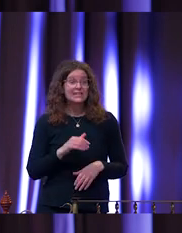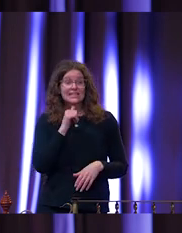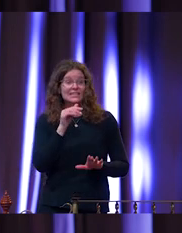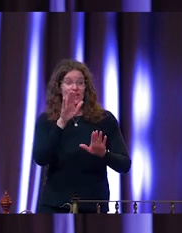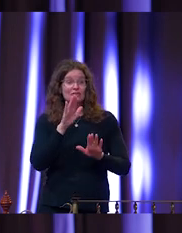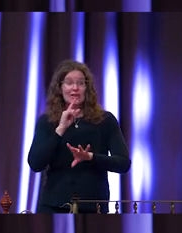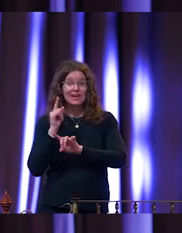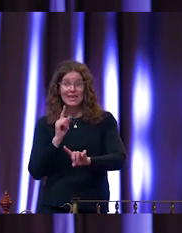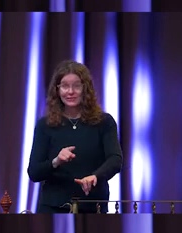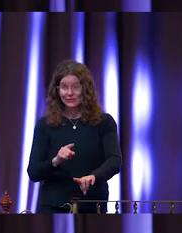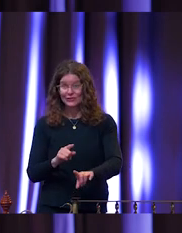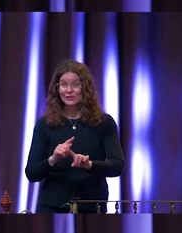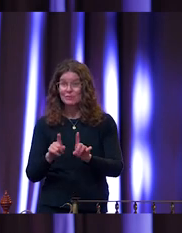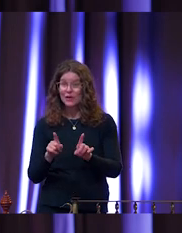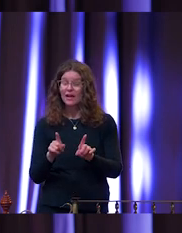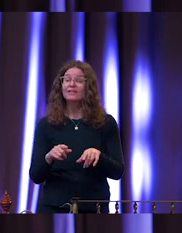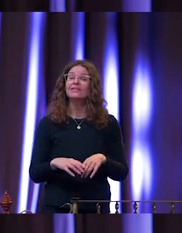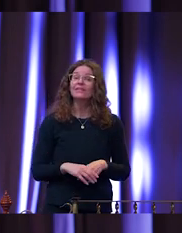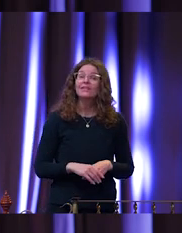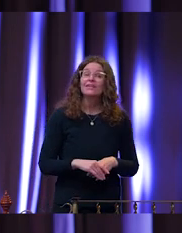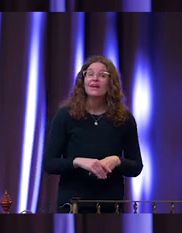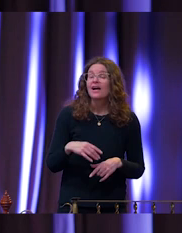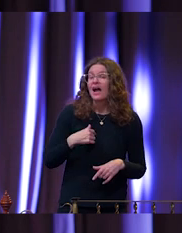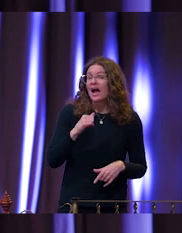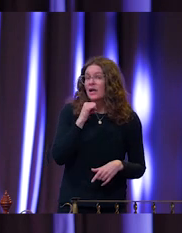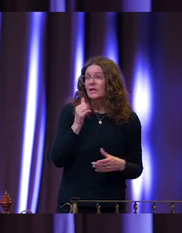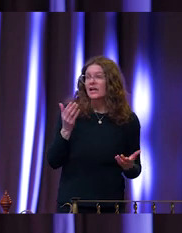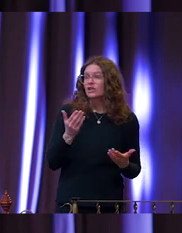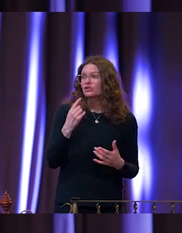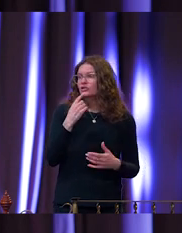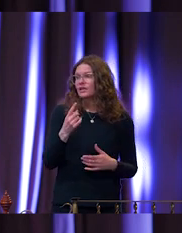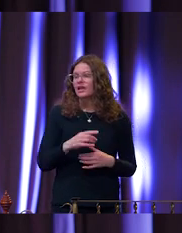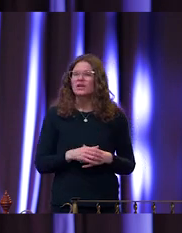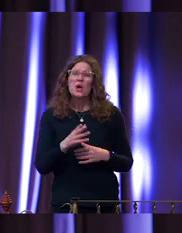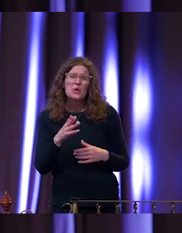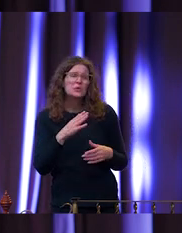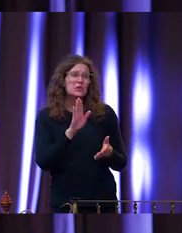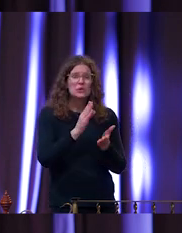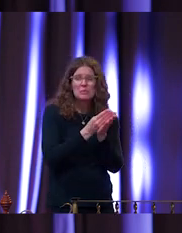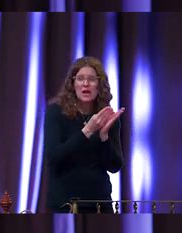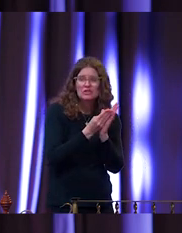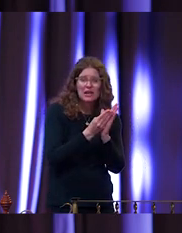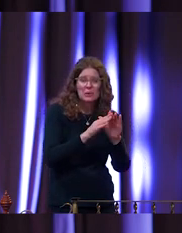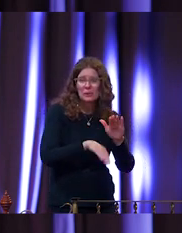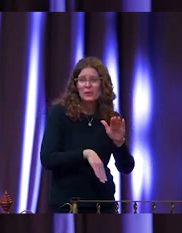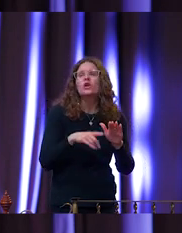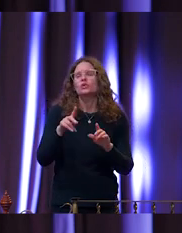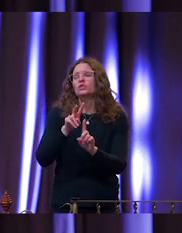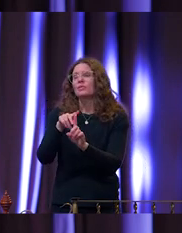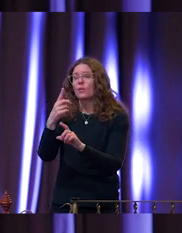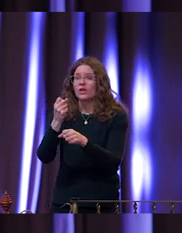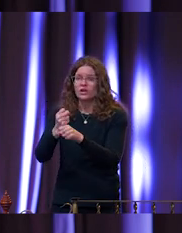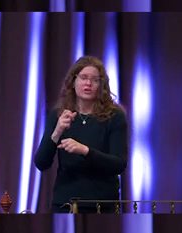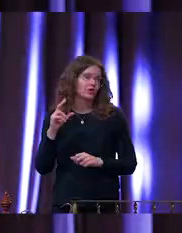But at the same time, I'm not here to prescribe to say, oh, you're under a certain budget, you should only apply for the 1-year grant. I think